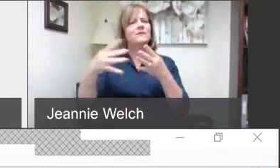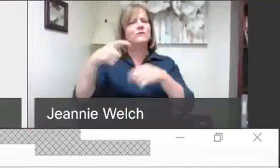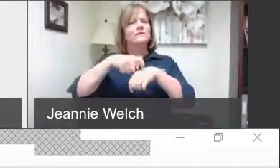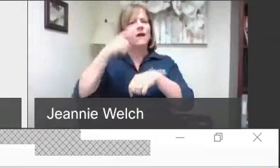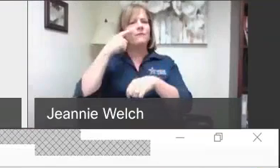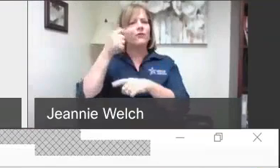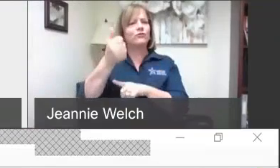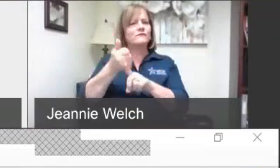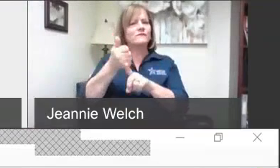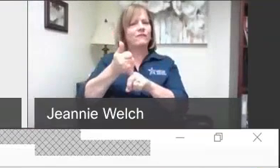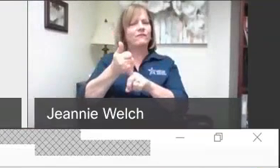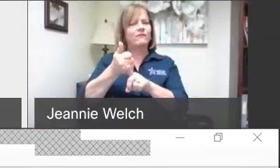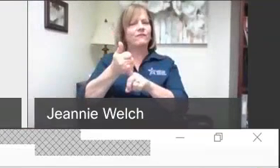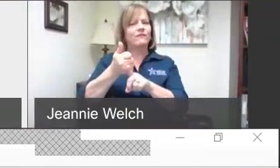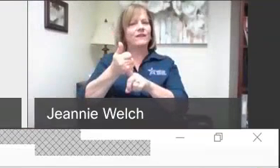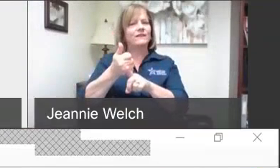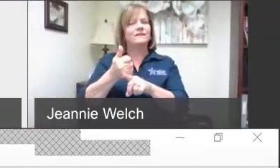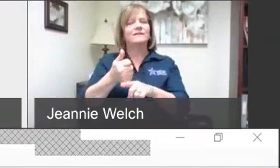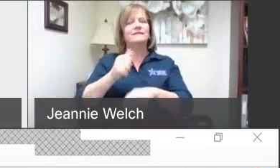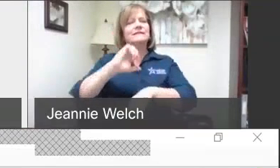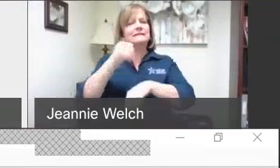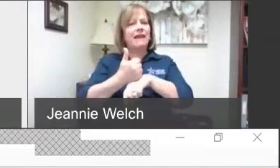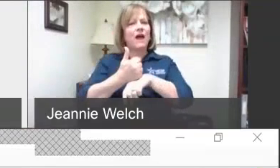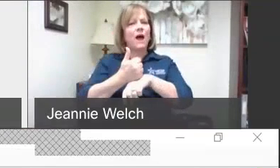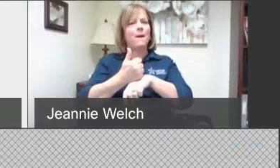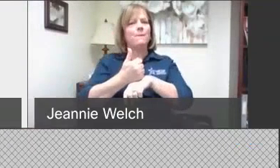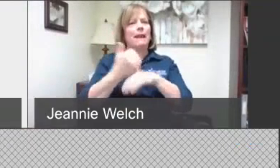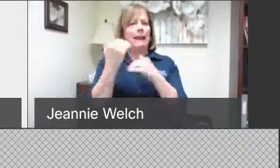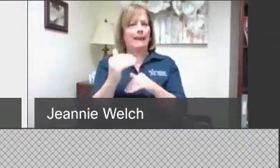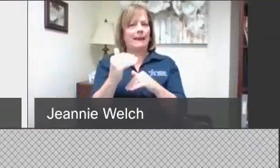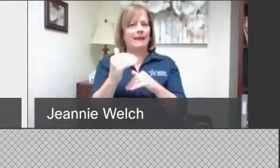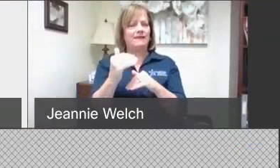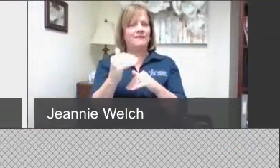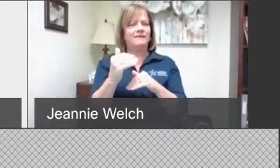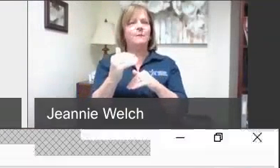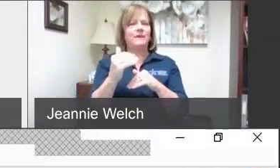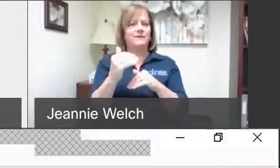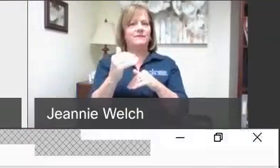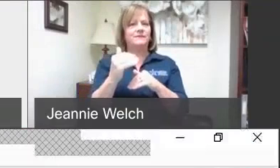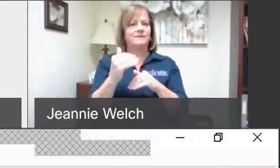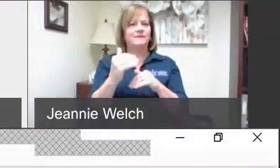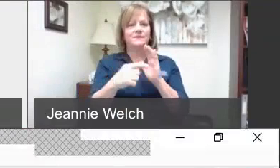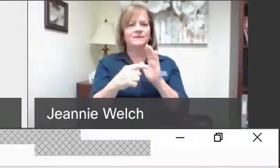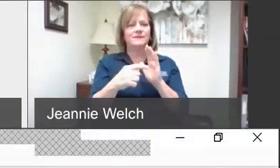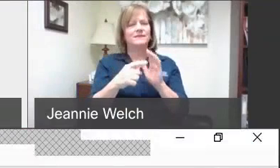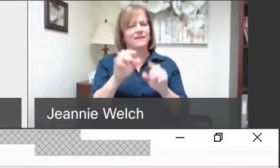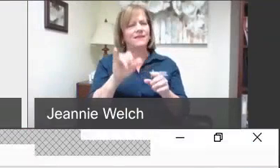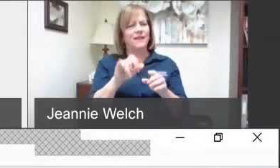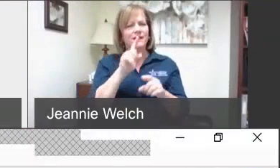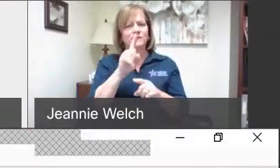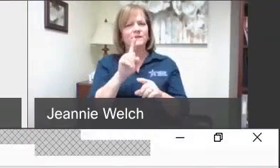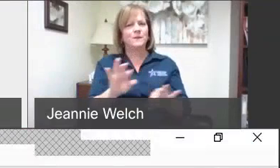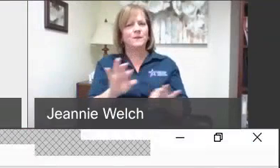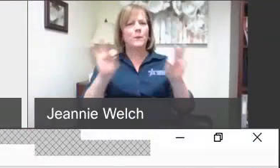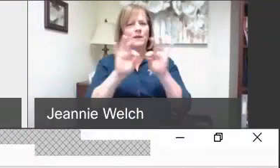Another thing is setting boundaries. That is really, really, really, really important. A lot